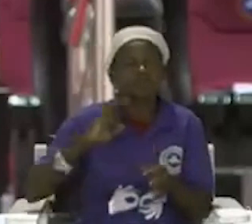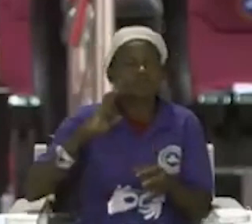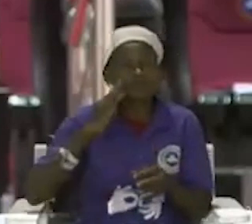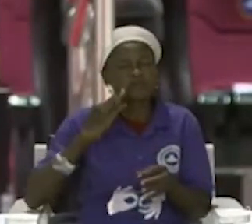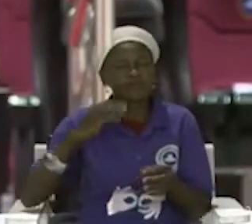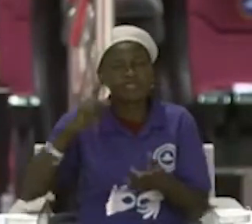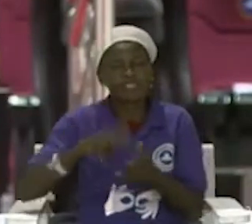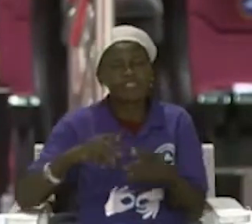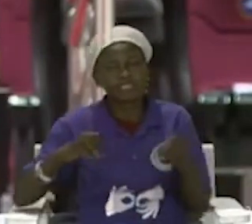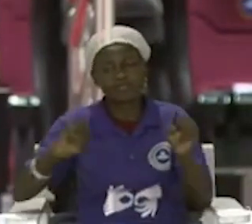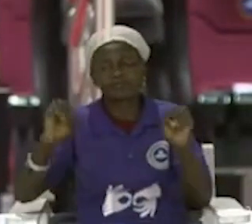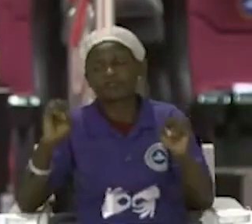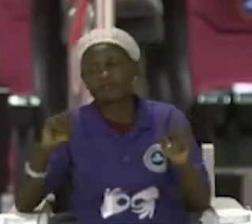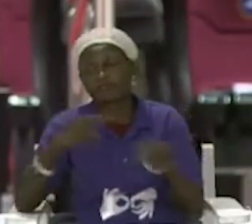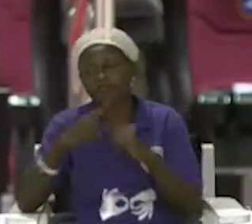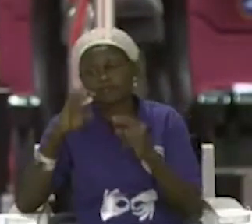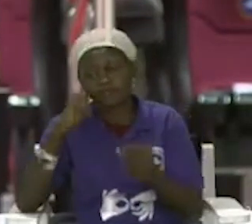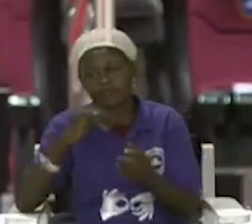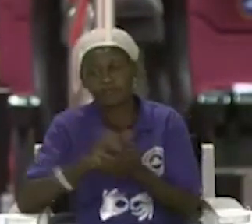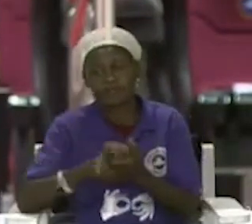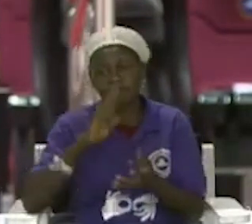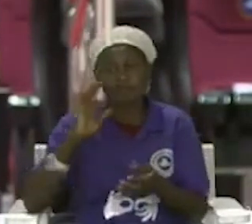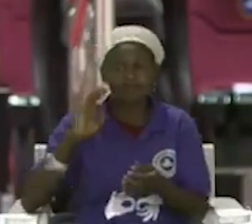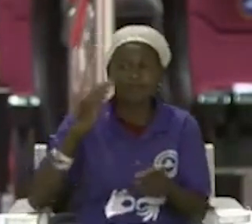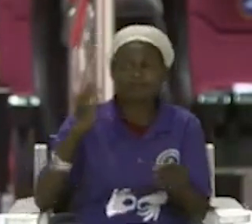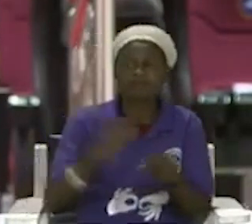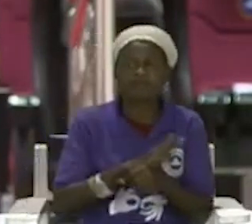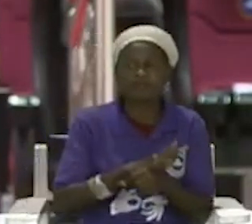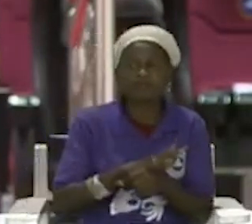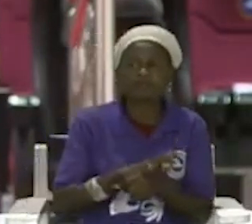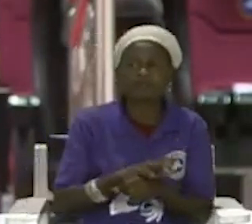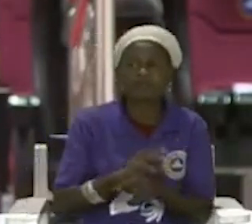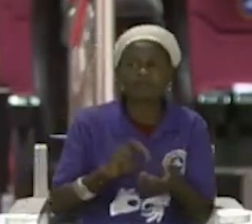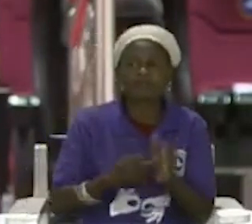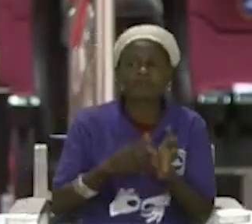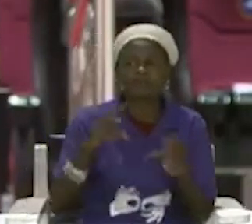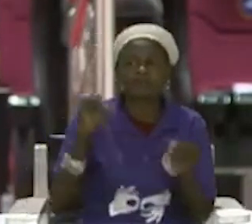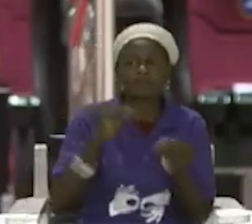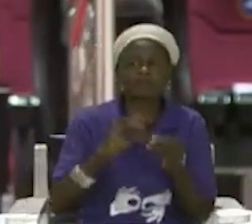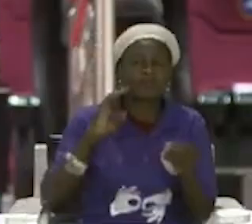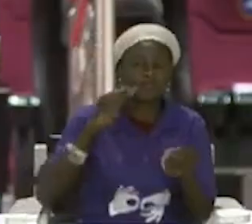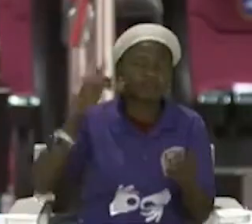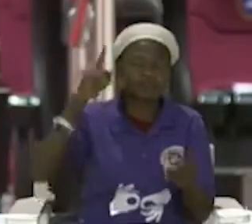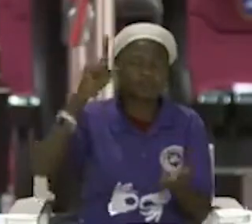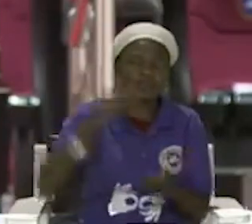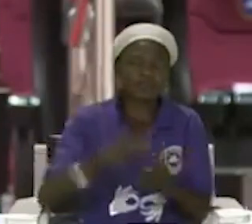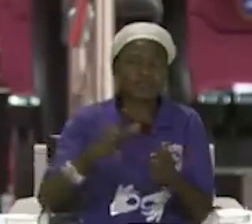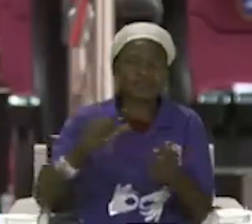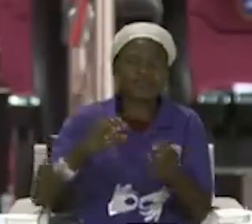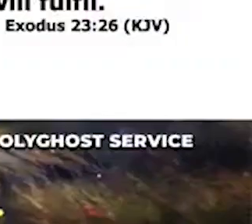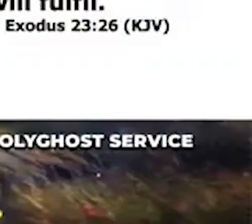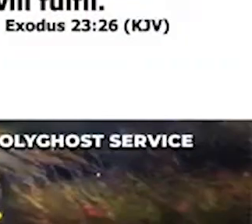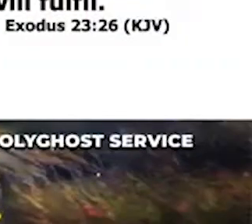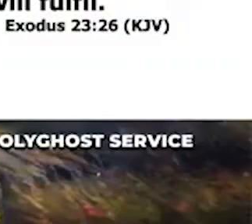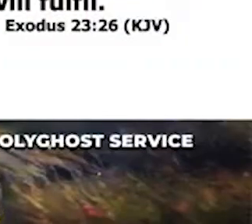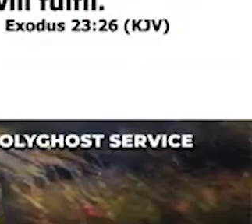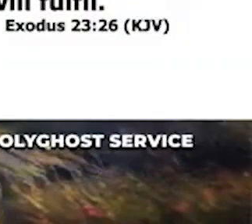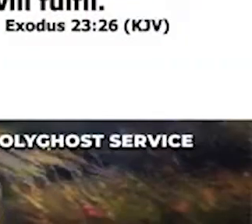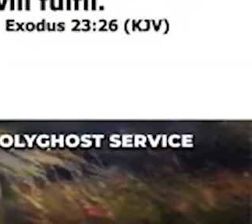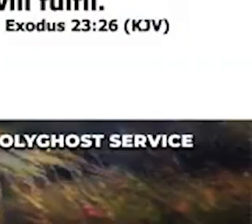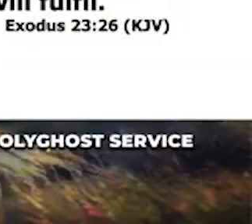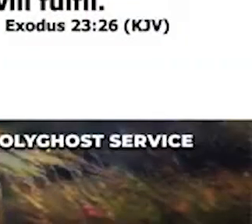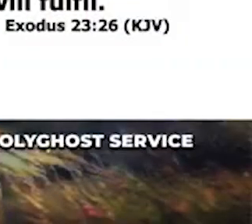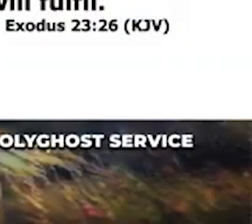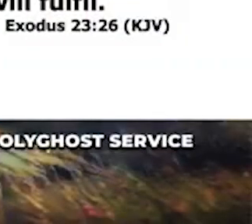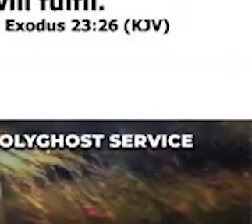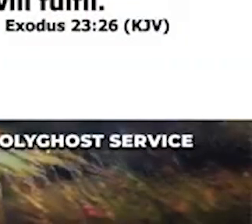efforts. So when he said be fruitful, it means no more fruitless efforts. In Deuteronomy chapter 28